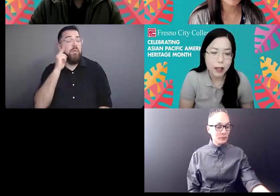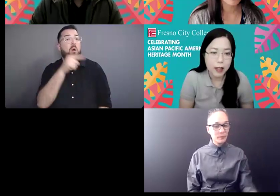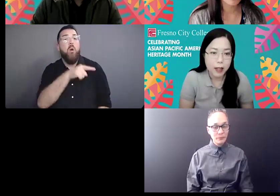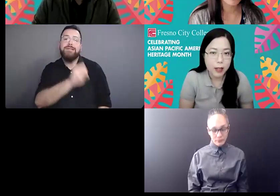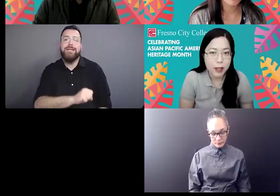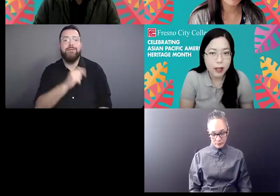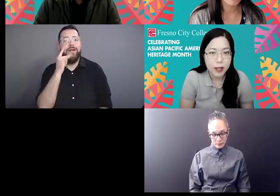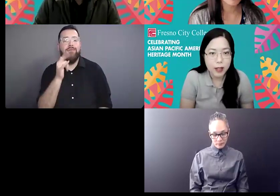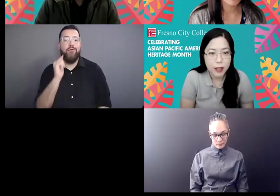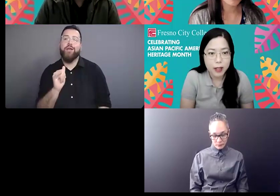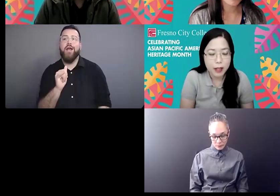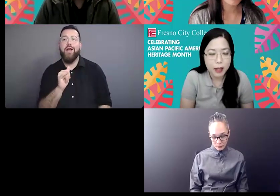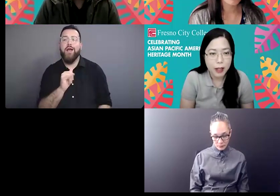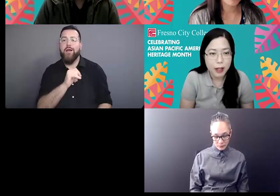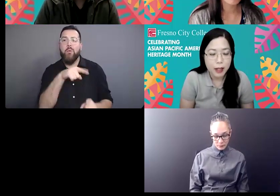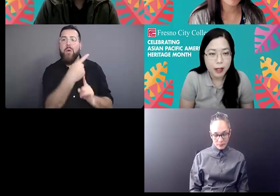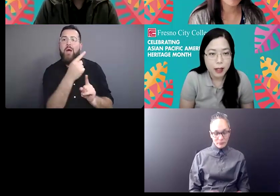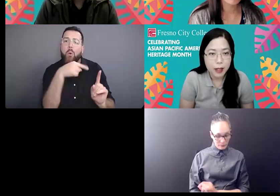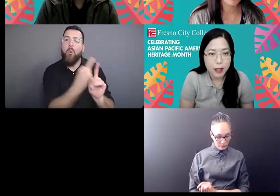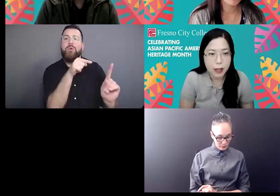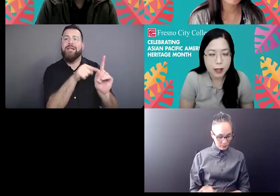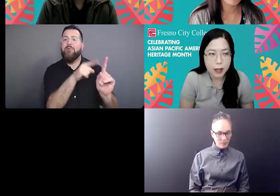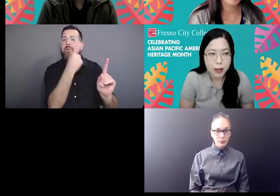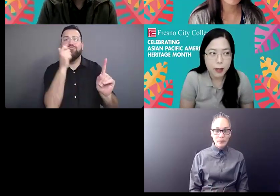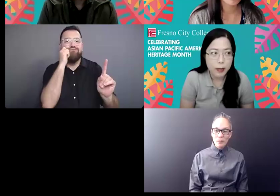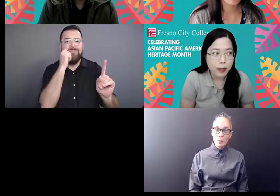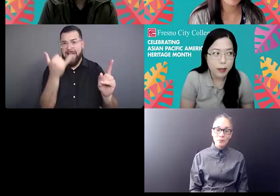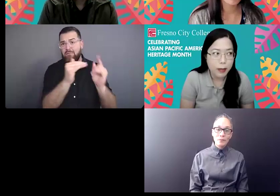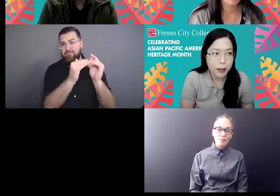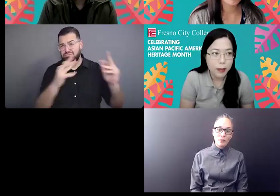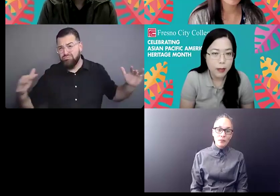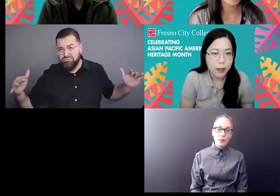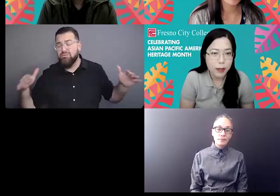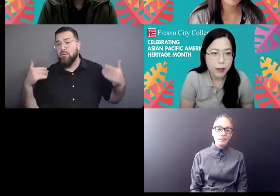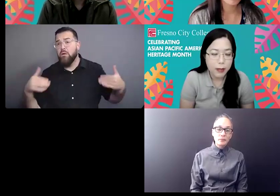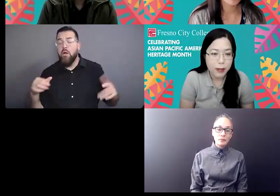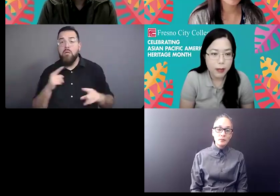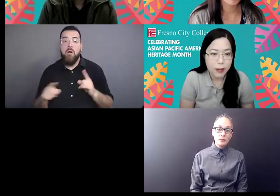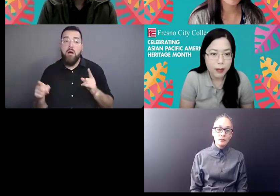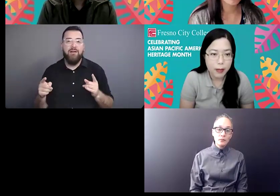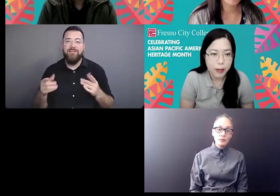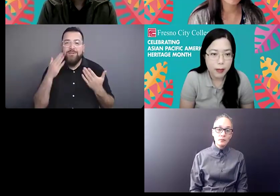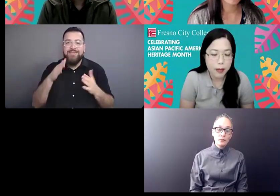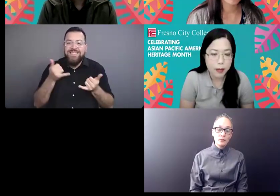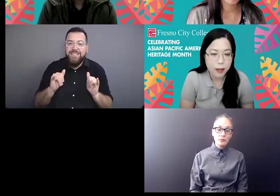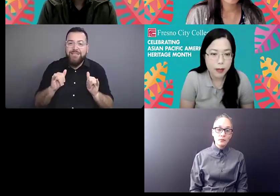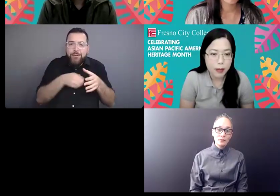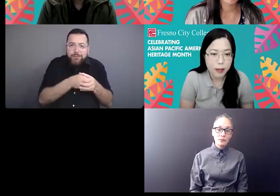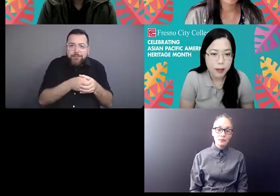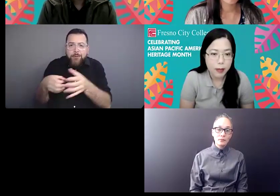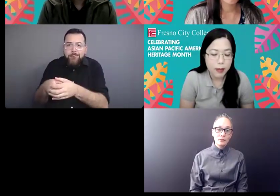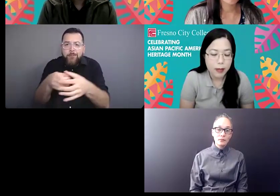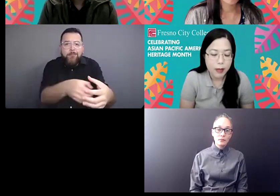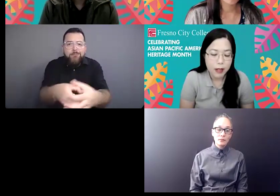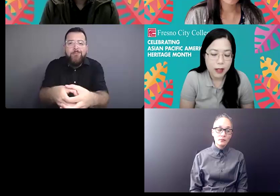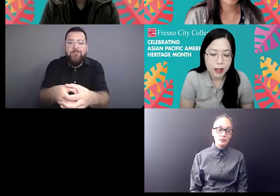very homogenous. It's like super diverse now. But I mean, there could still be little pockets in that areas where, you know, like